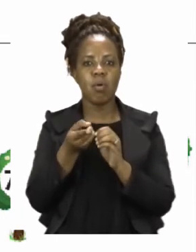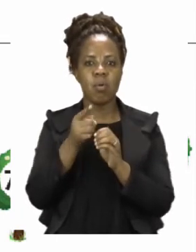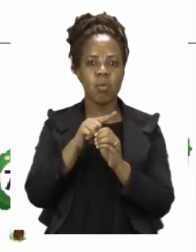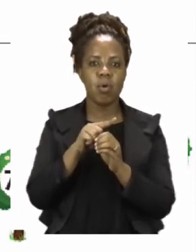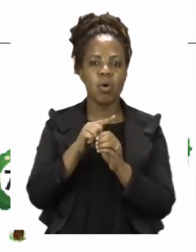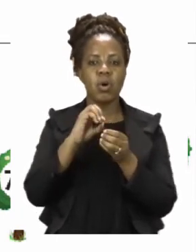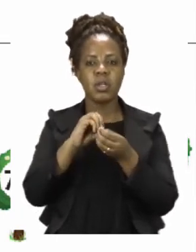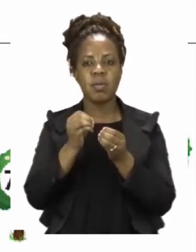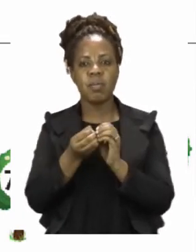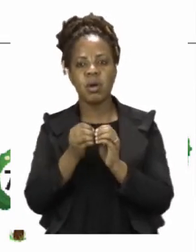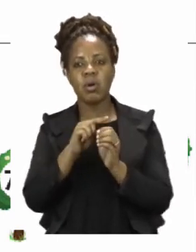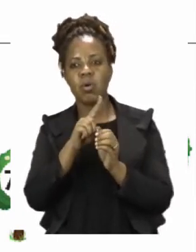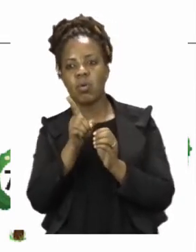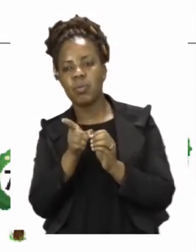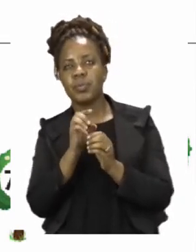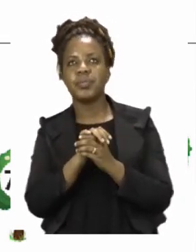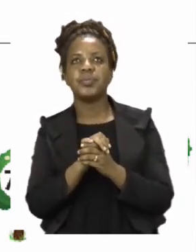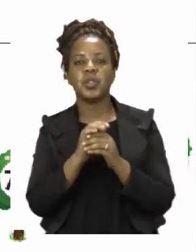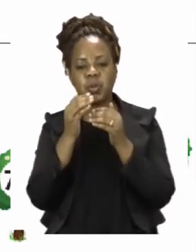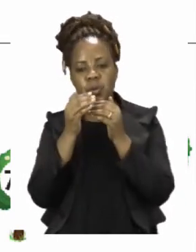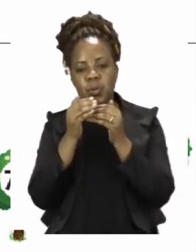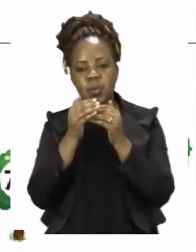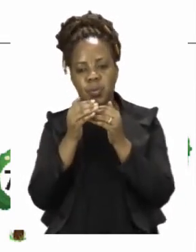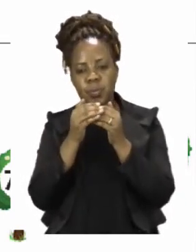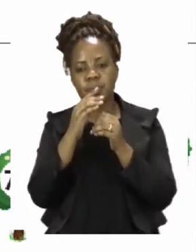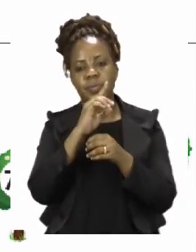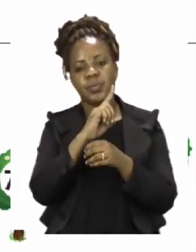there. Then we say 14,